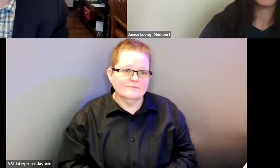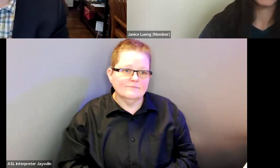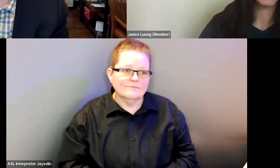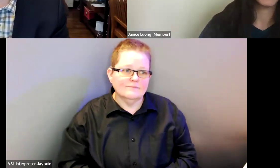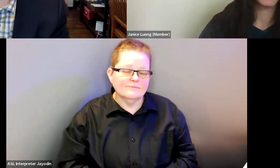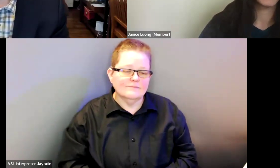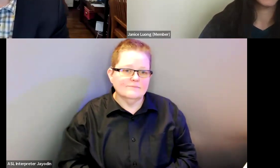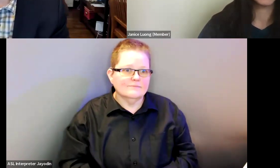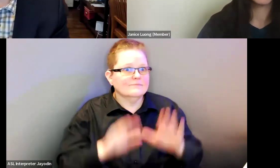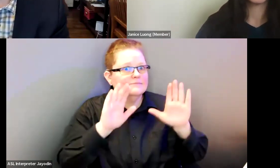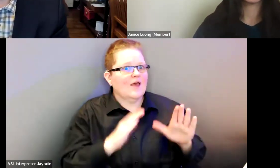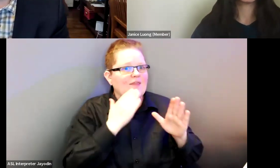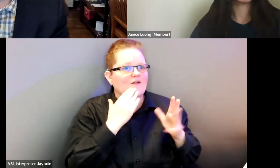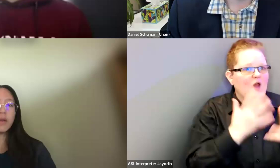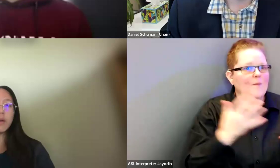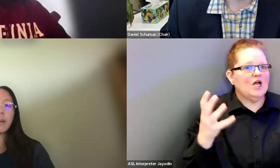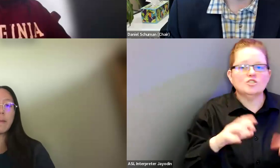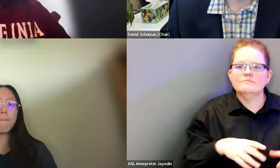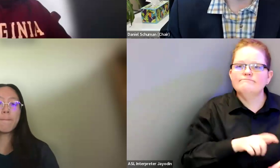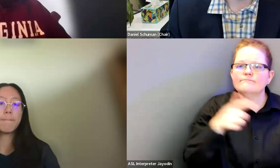Great, thank you very much. Charlie?